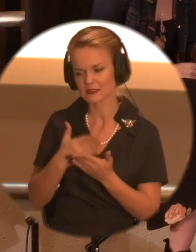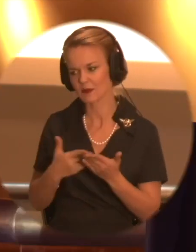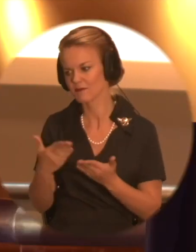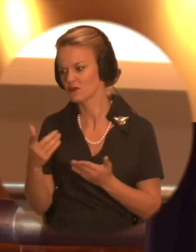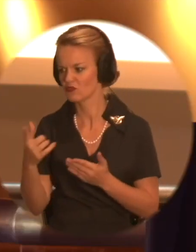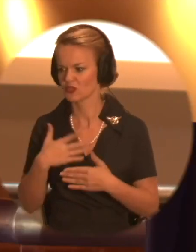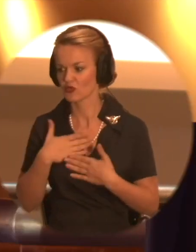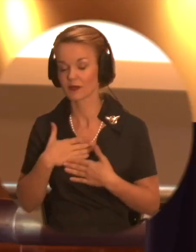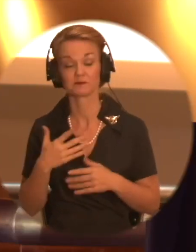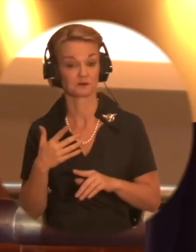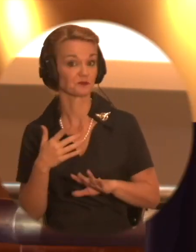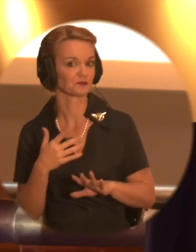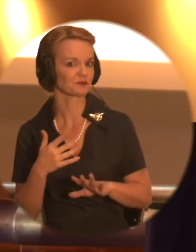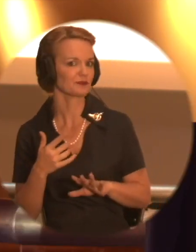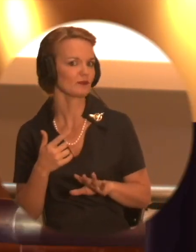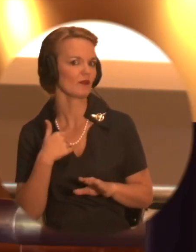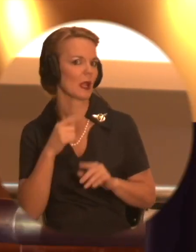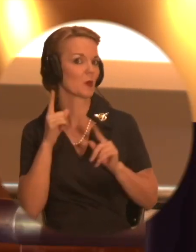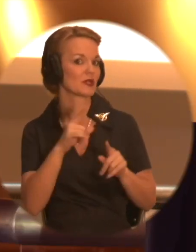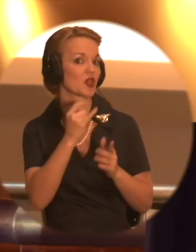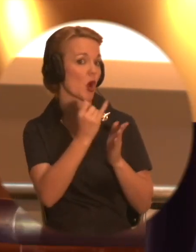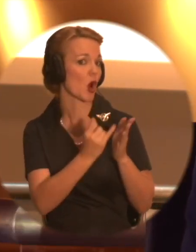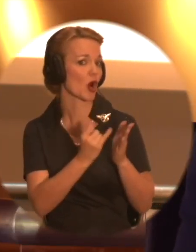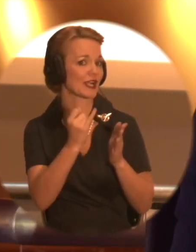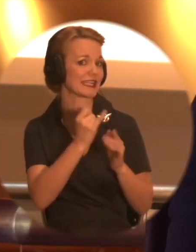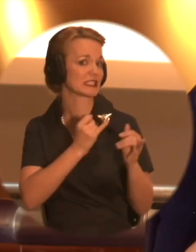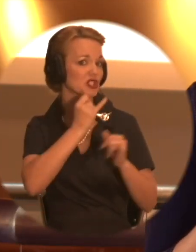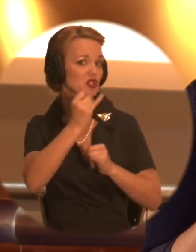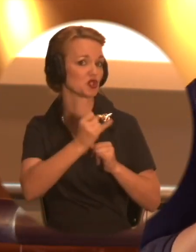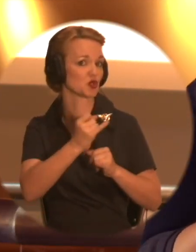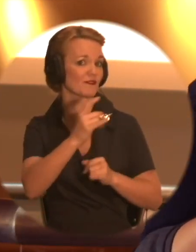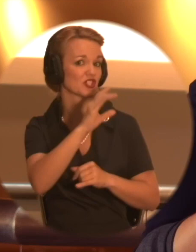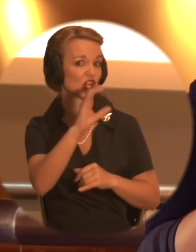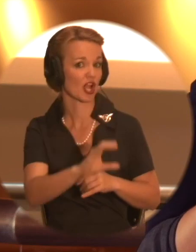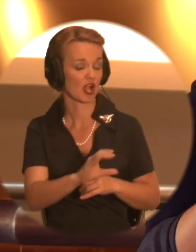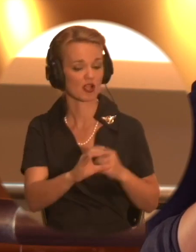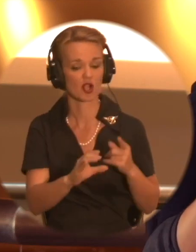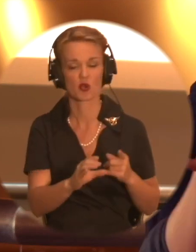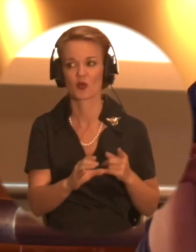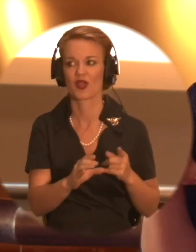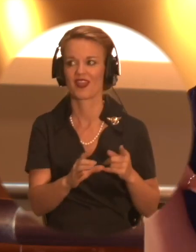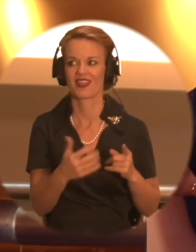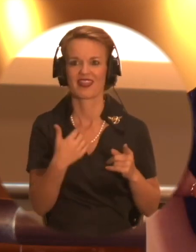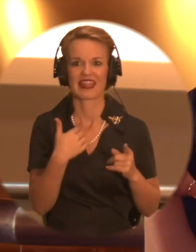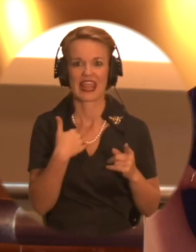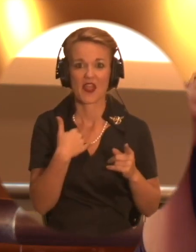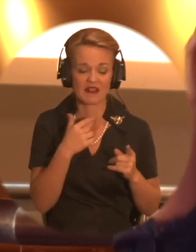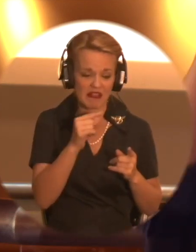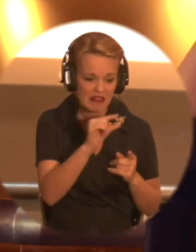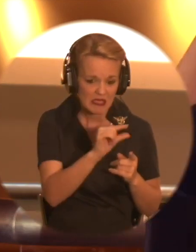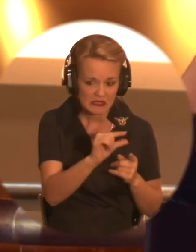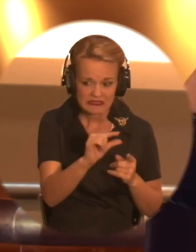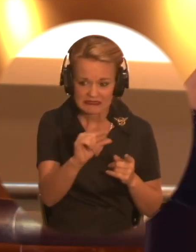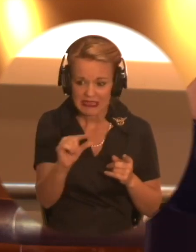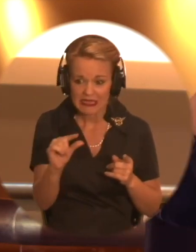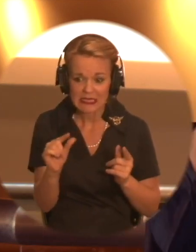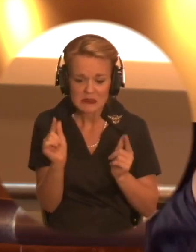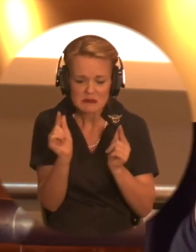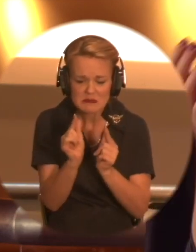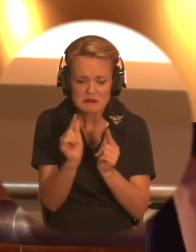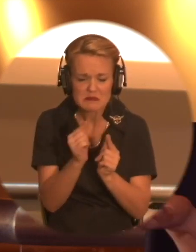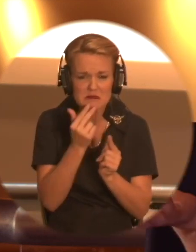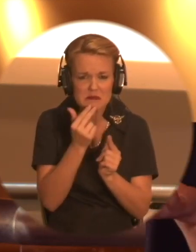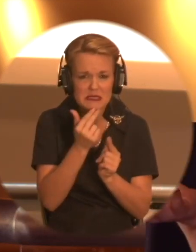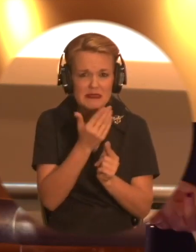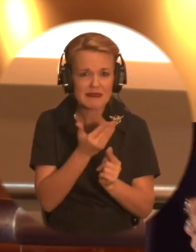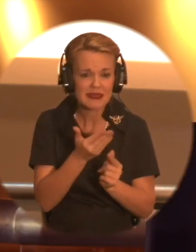to the Art Institute of Chicago. Yeah. And at the very bottom, there's all of the tiny little miniatures. Yes. And when I was on my way out,